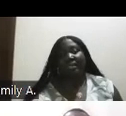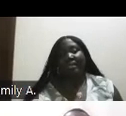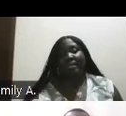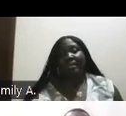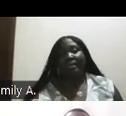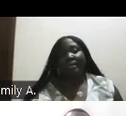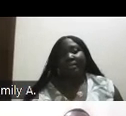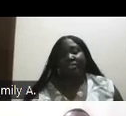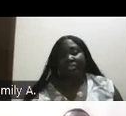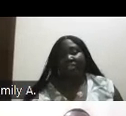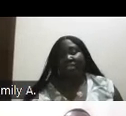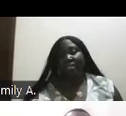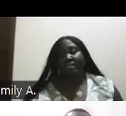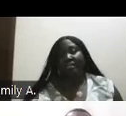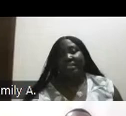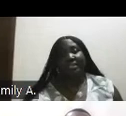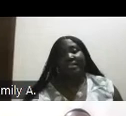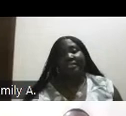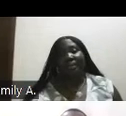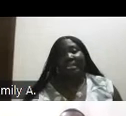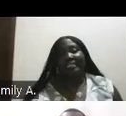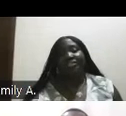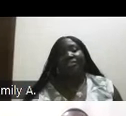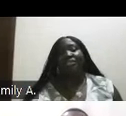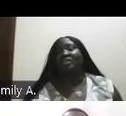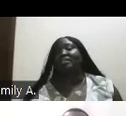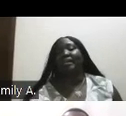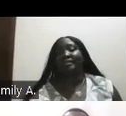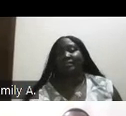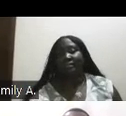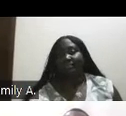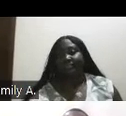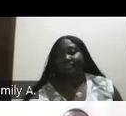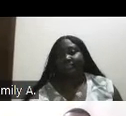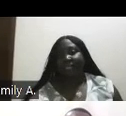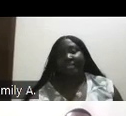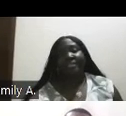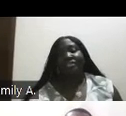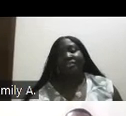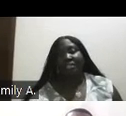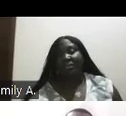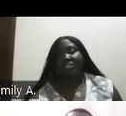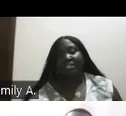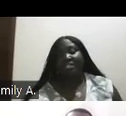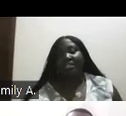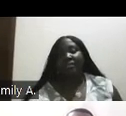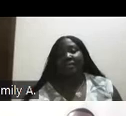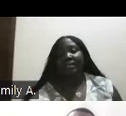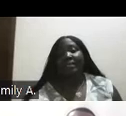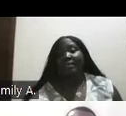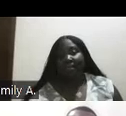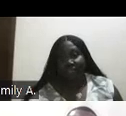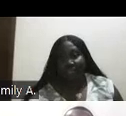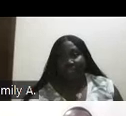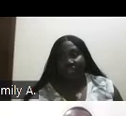board. Restructure. HR is the organization restructure architect. Any restructure or changes that